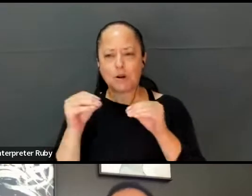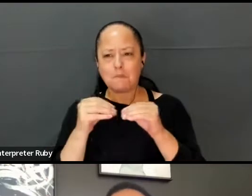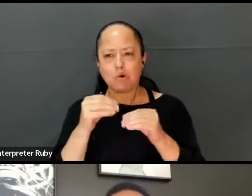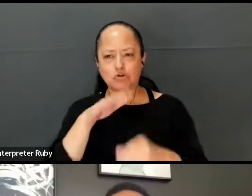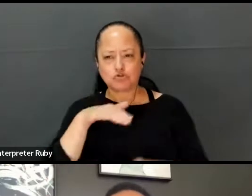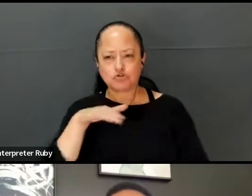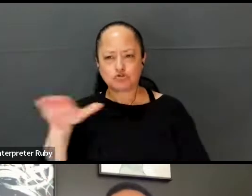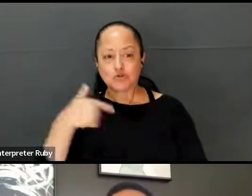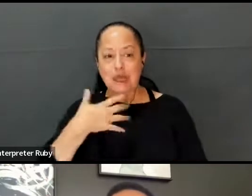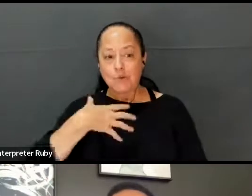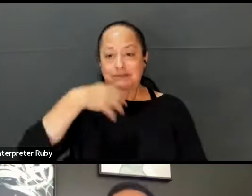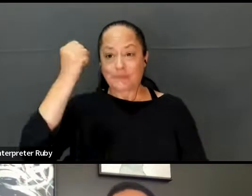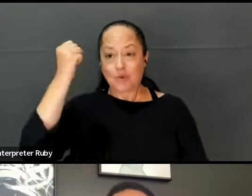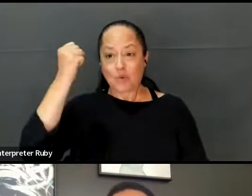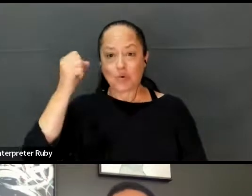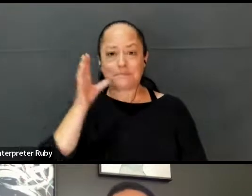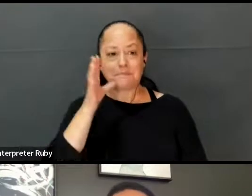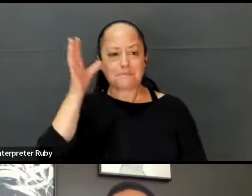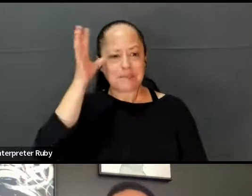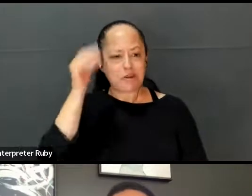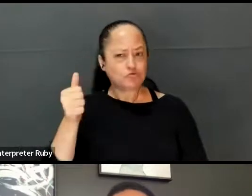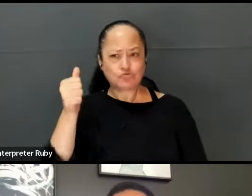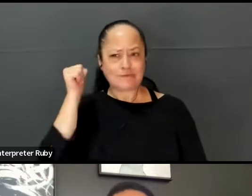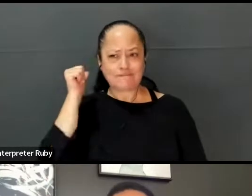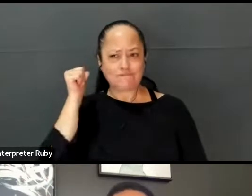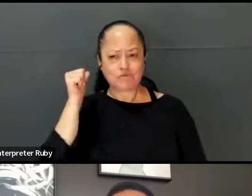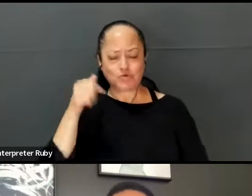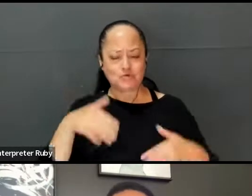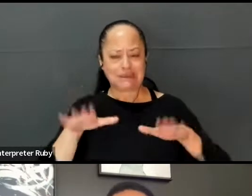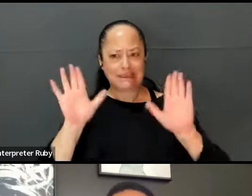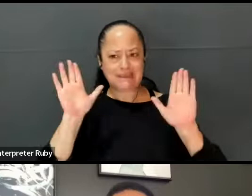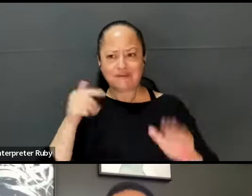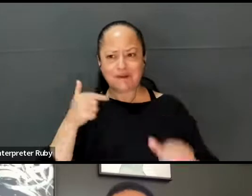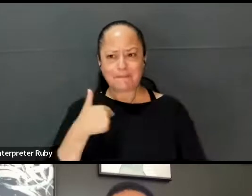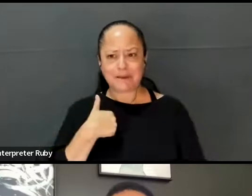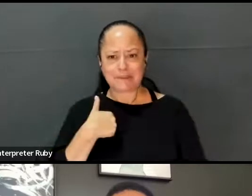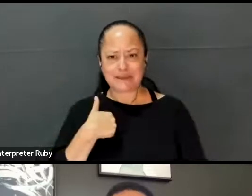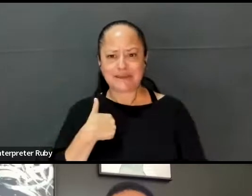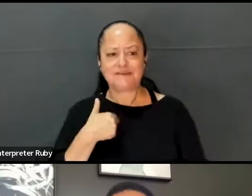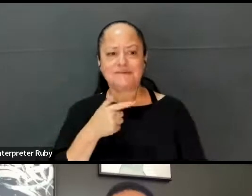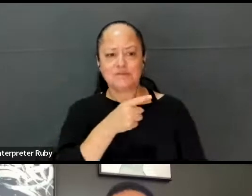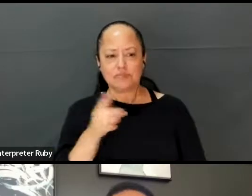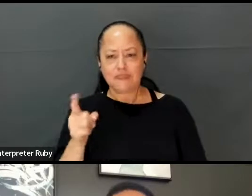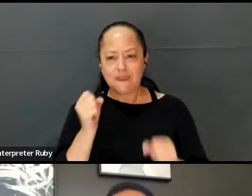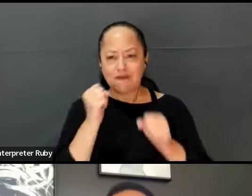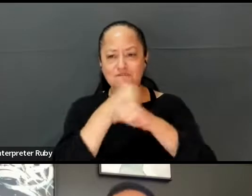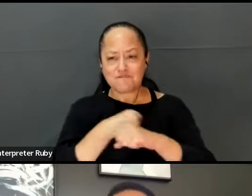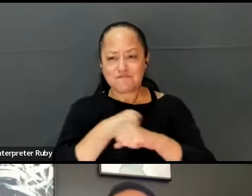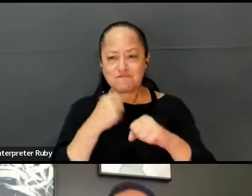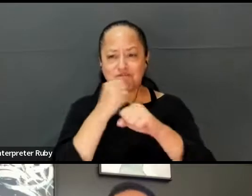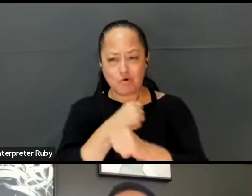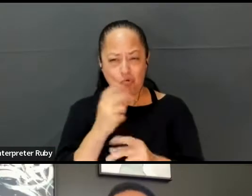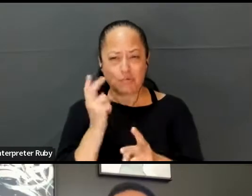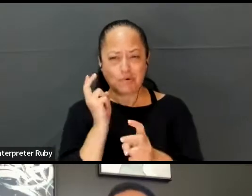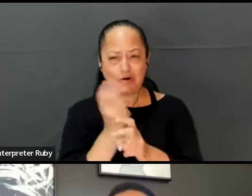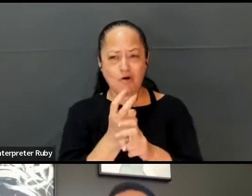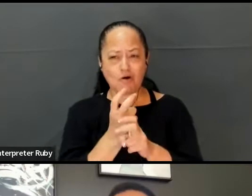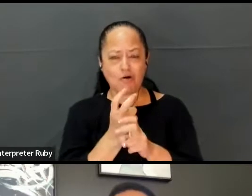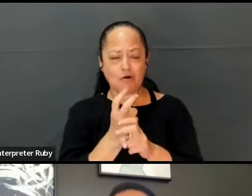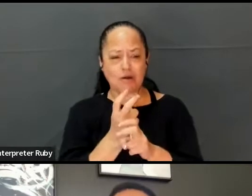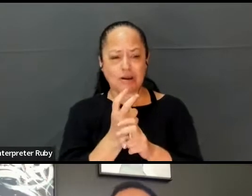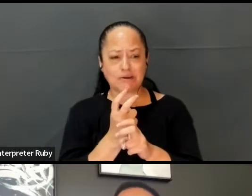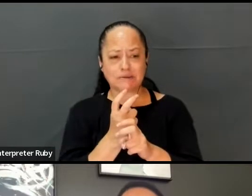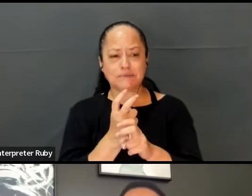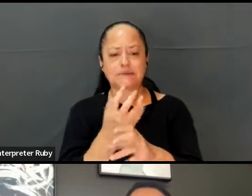and my parents refused to give up on me. And they fought very hard to get